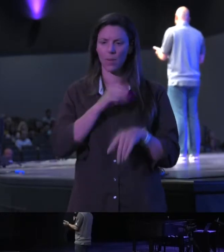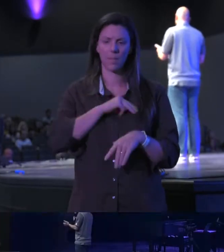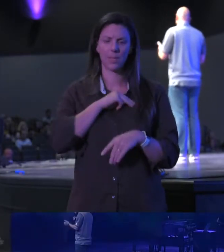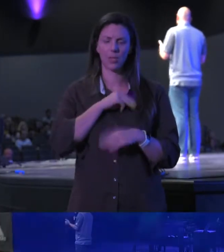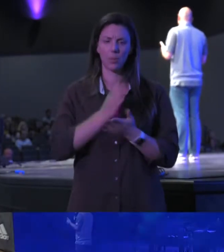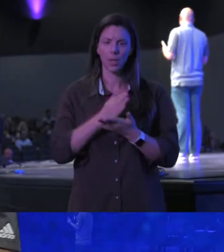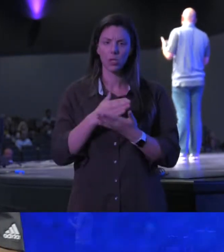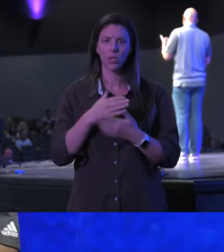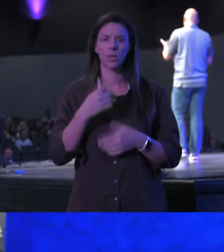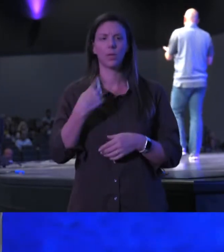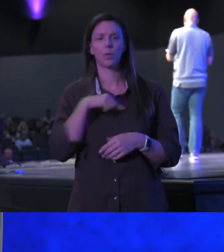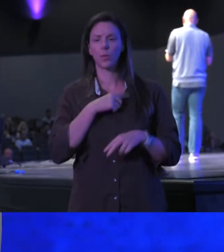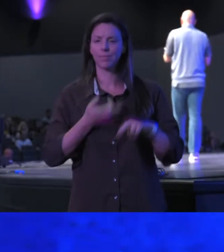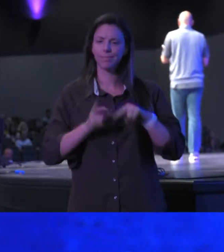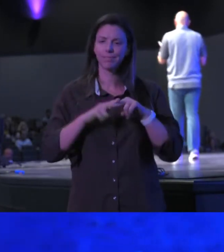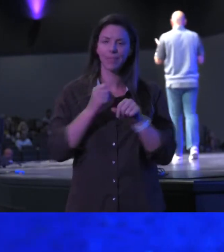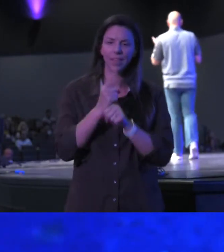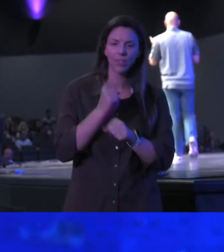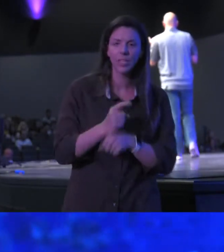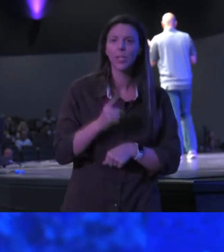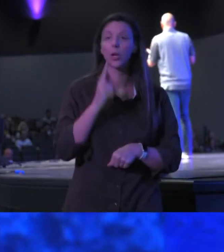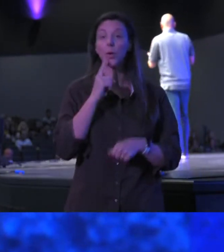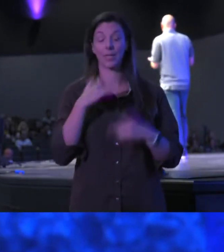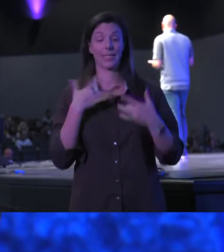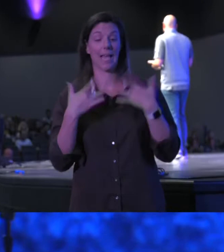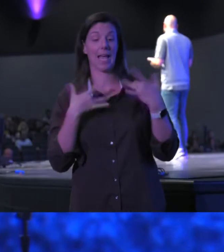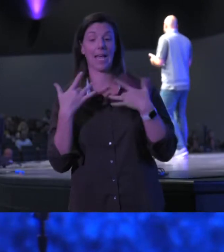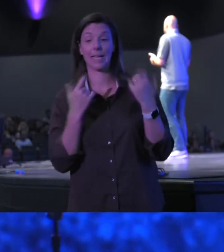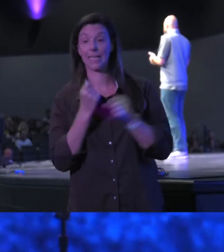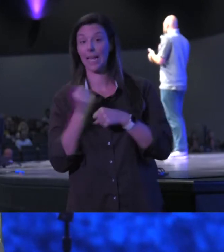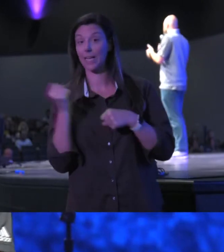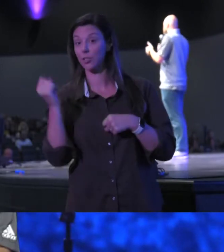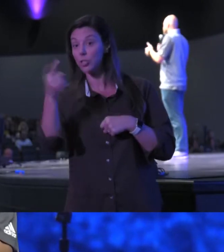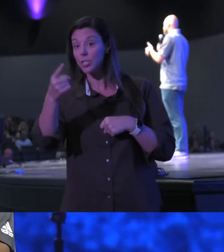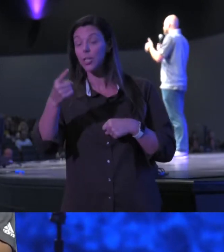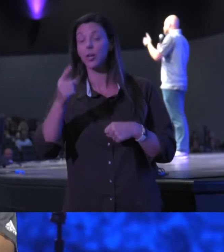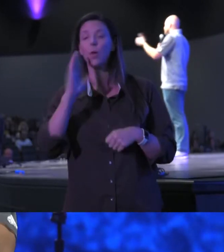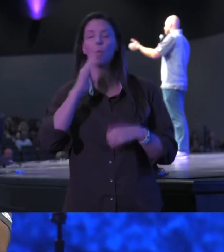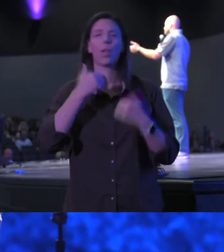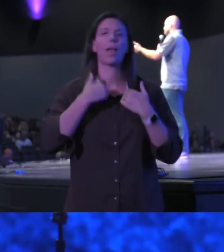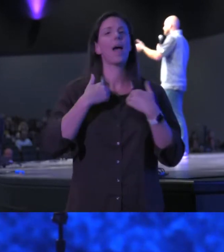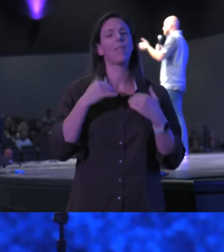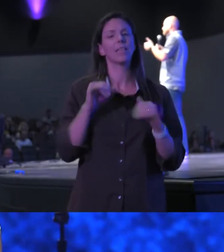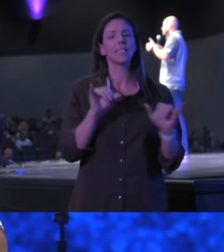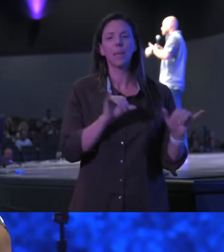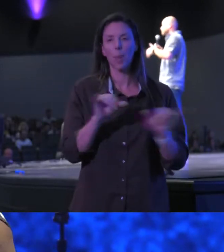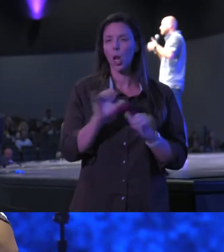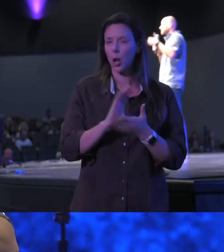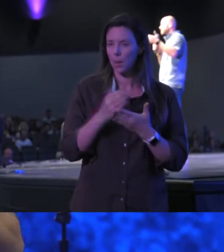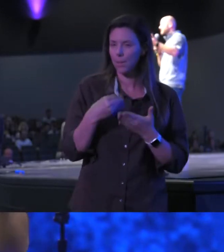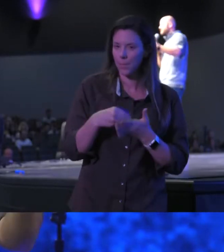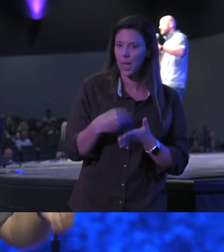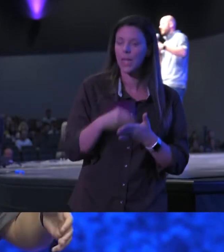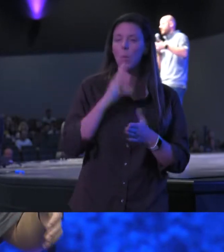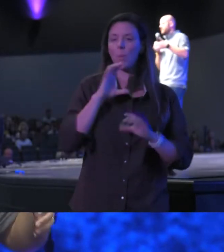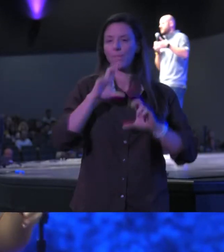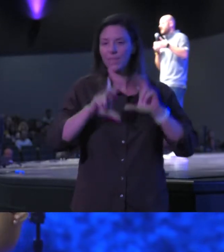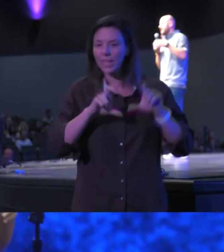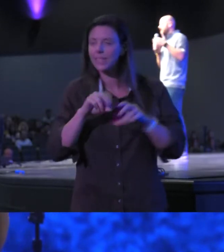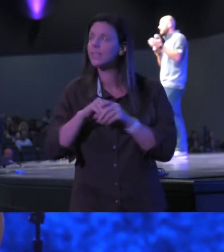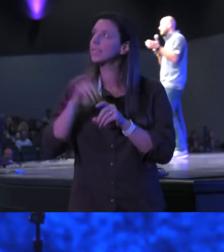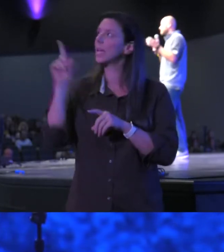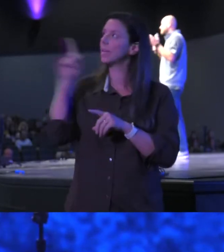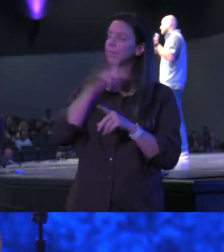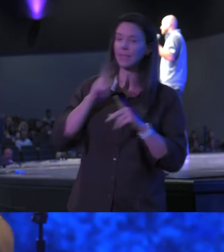every year, and we're excited that next year we're going to have a similar amount of money that we're going to be able to invest in the kingdom through different ministry